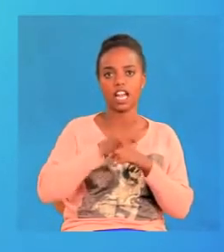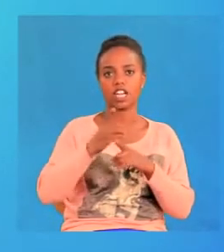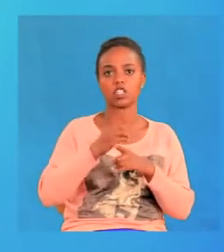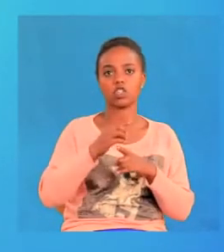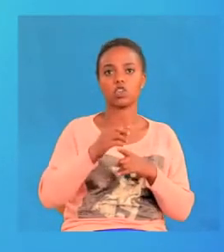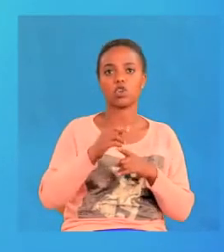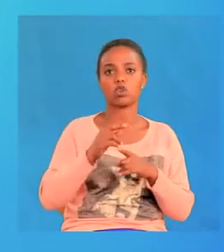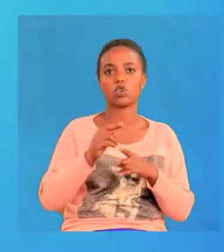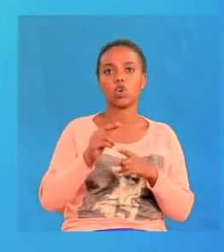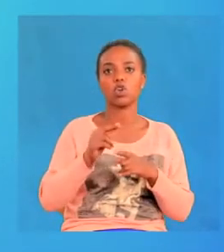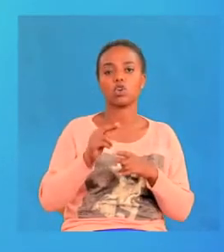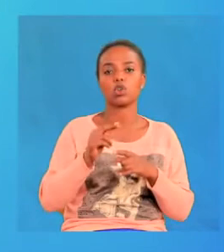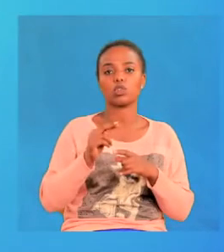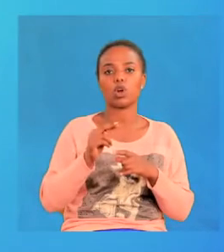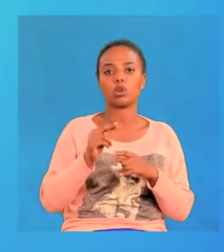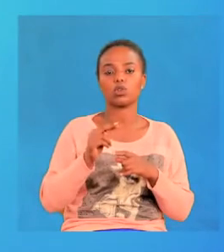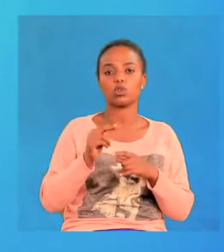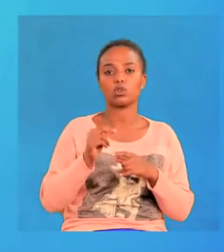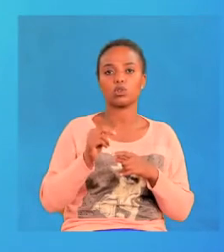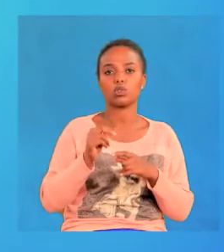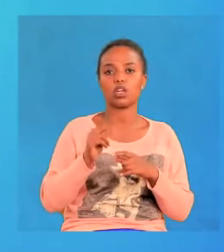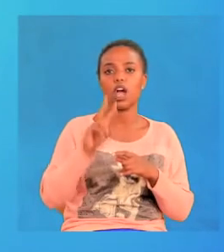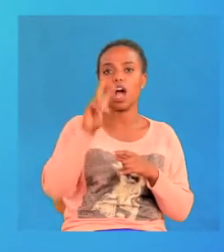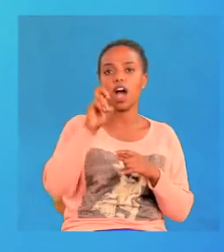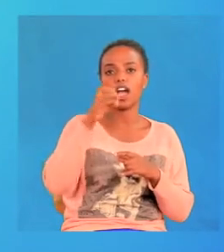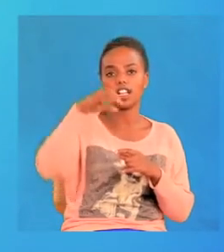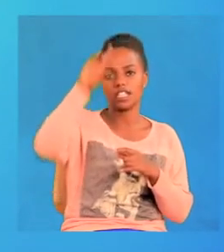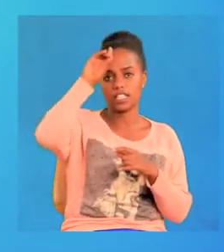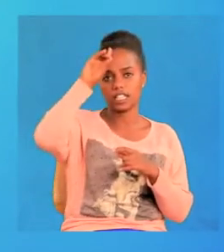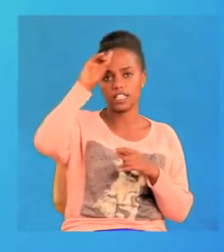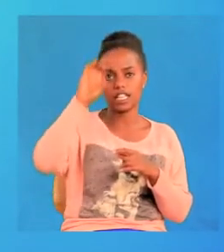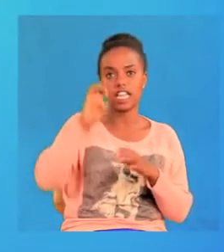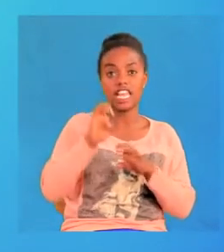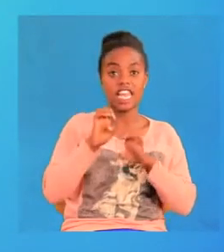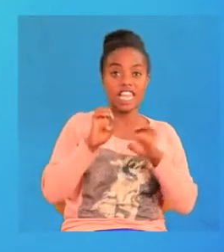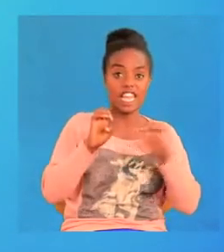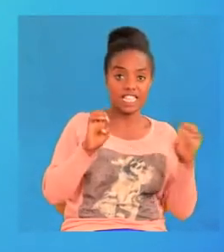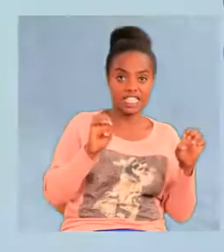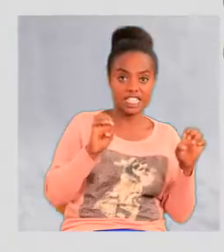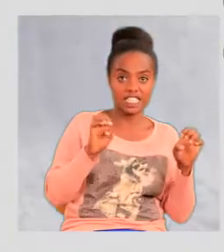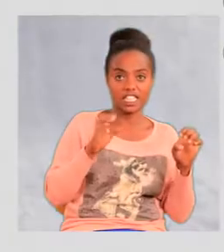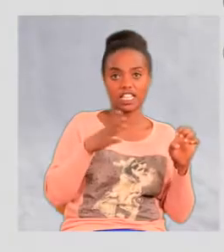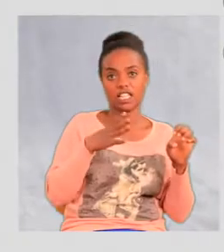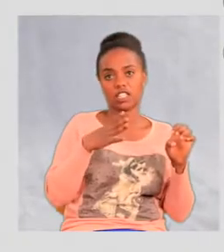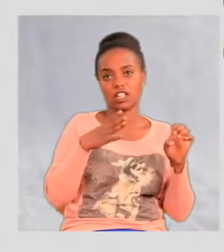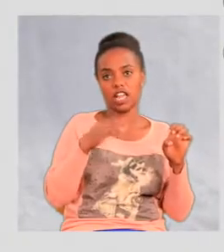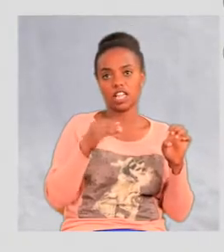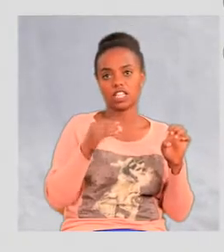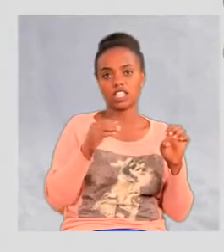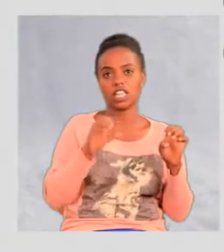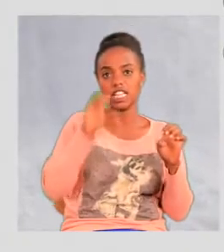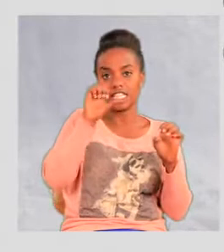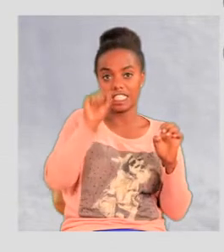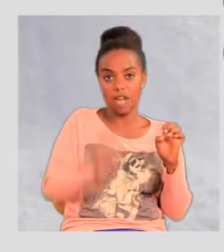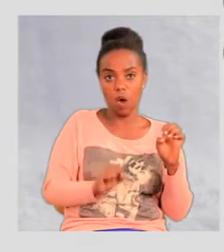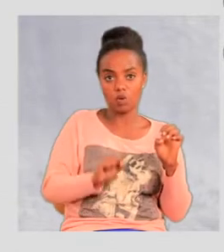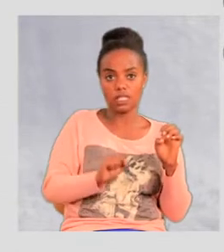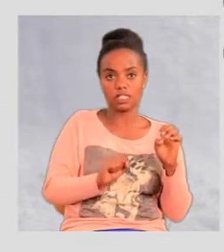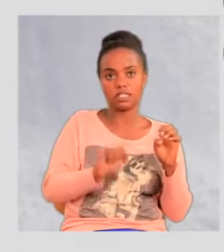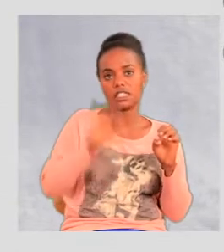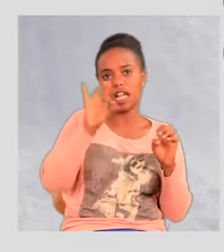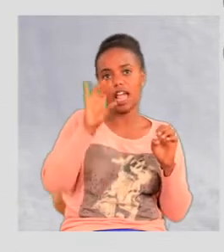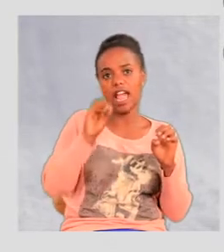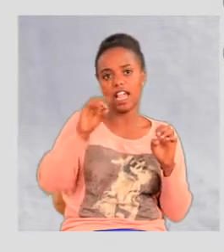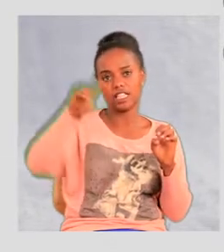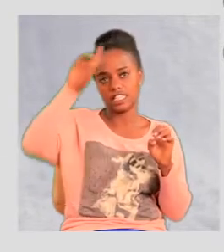of east and B drives 90 km per hour in the direction of south 80 degree west. So